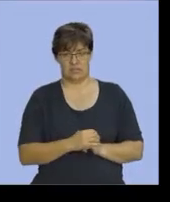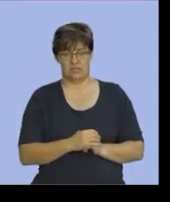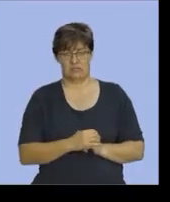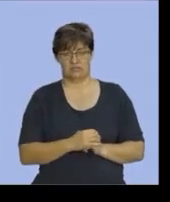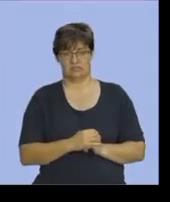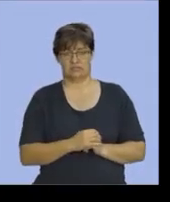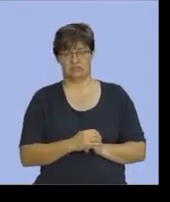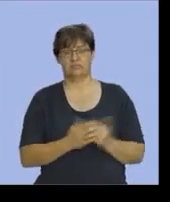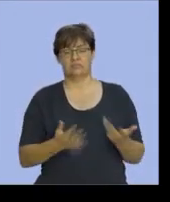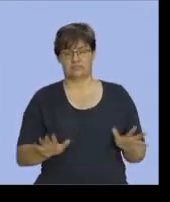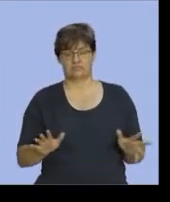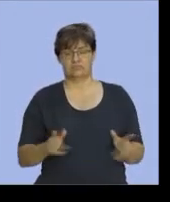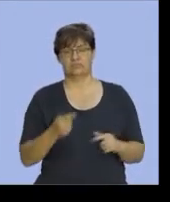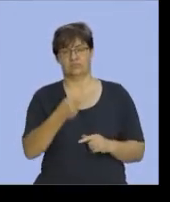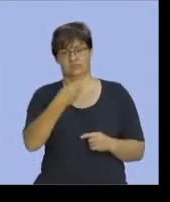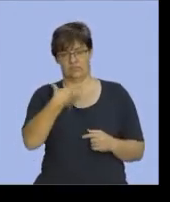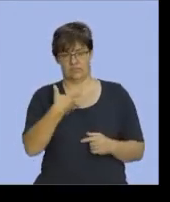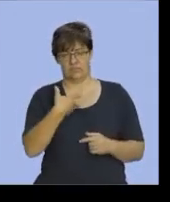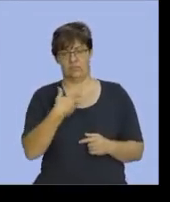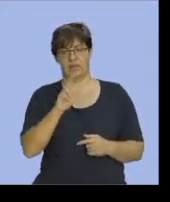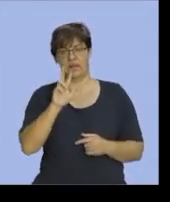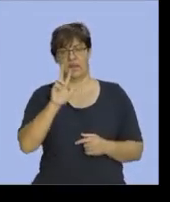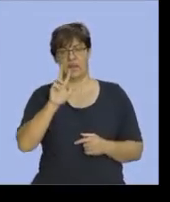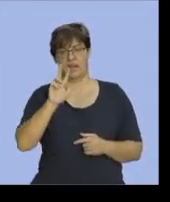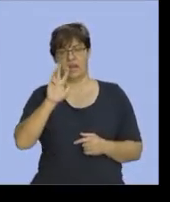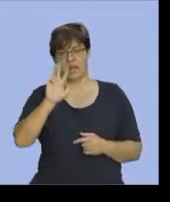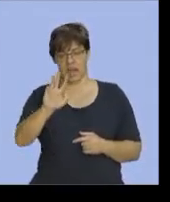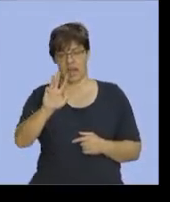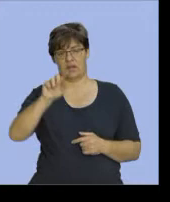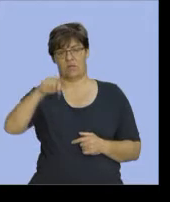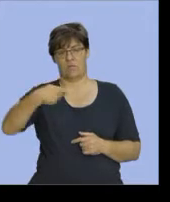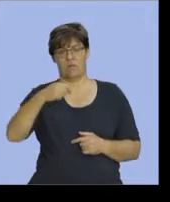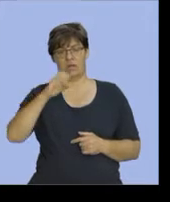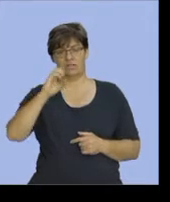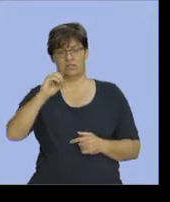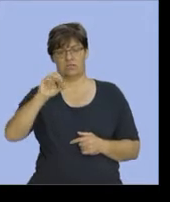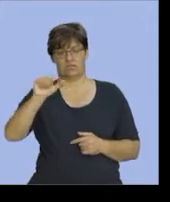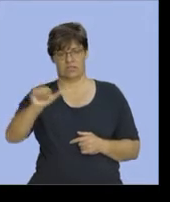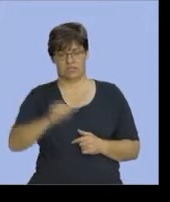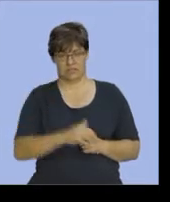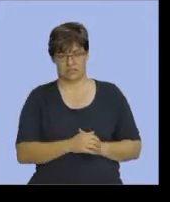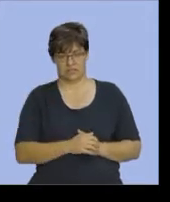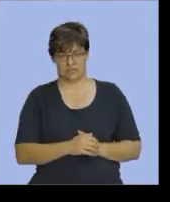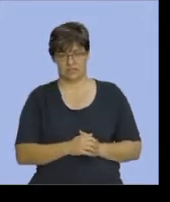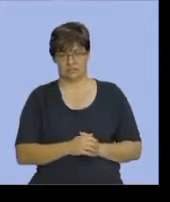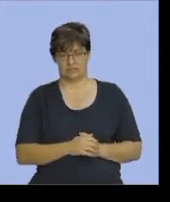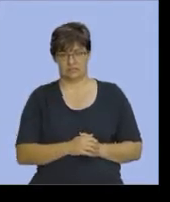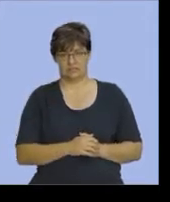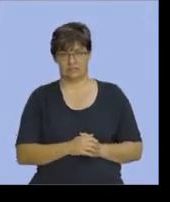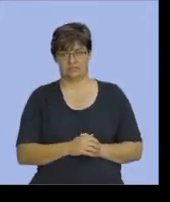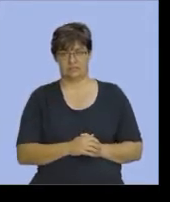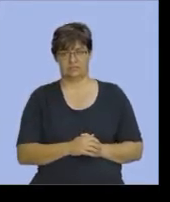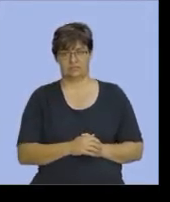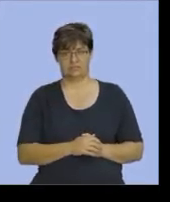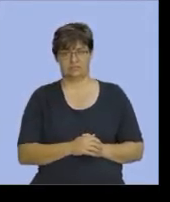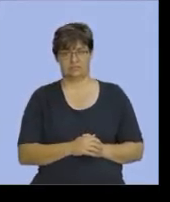28, close the bracket, and that will give me 9,06. So this will be